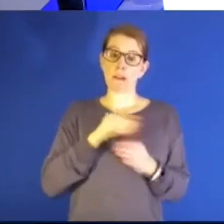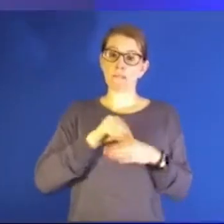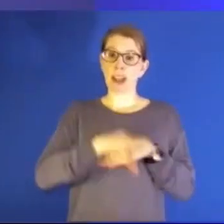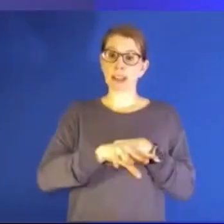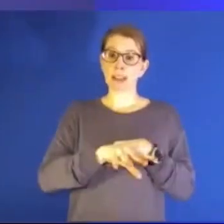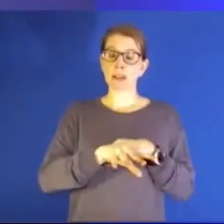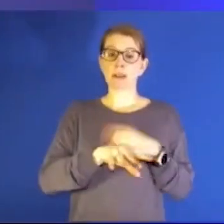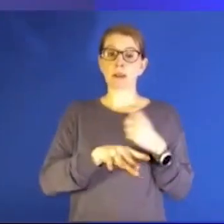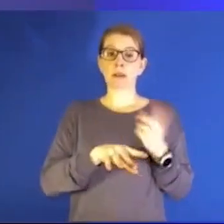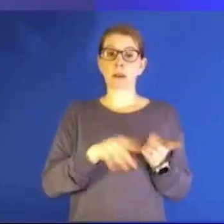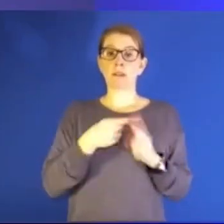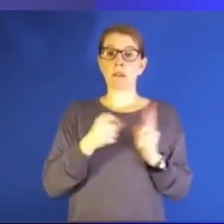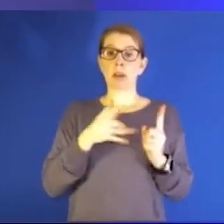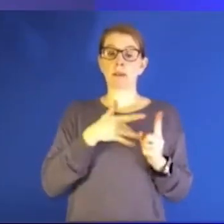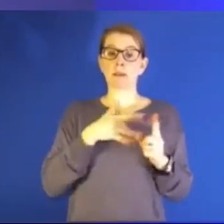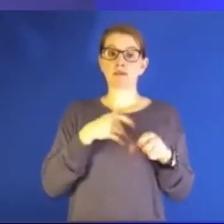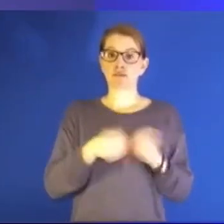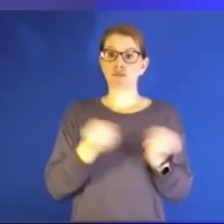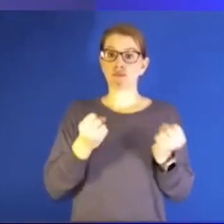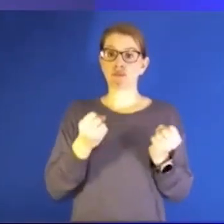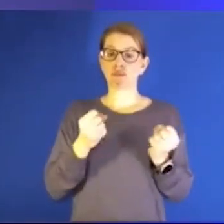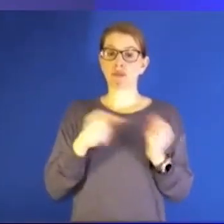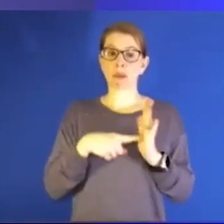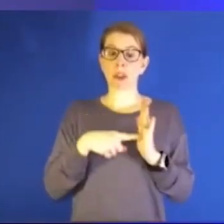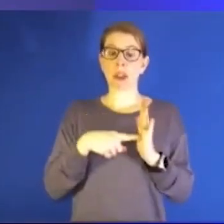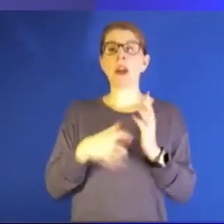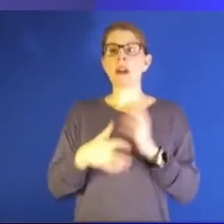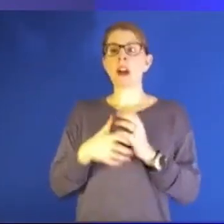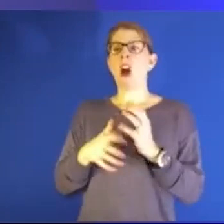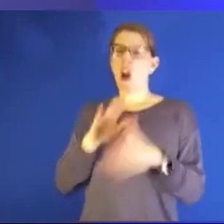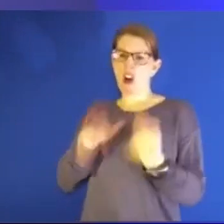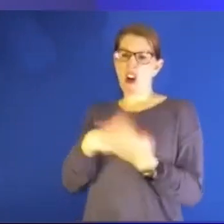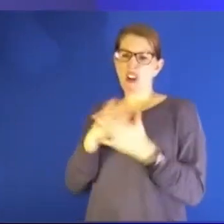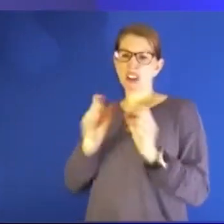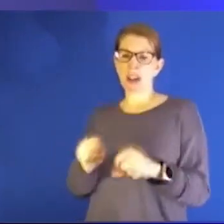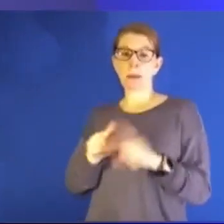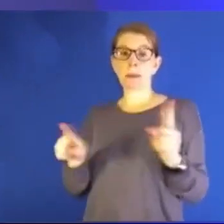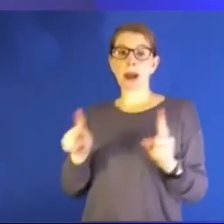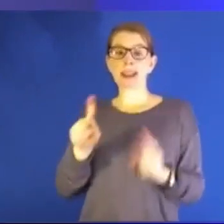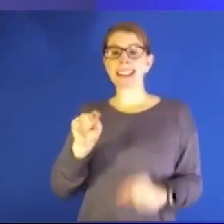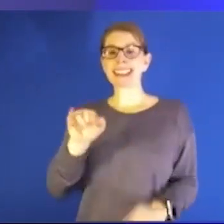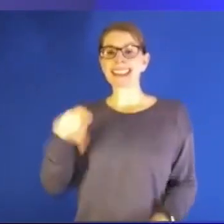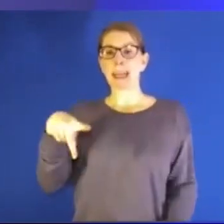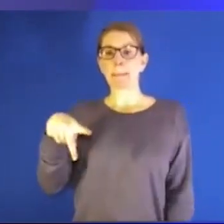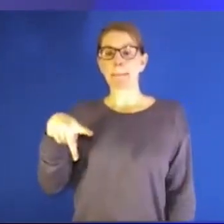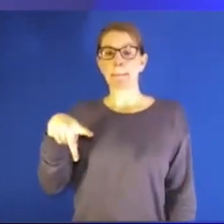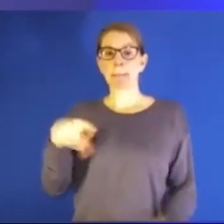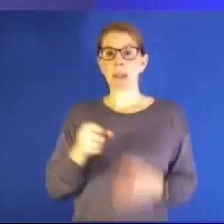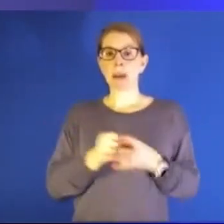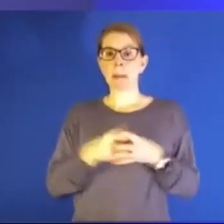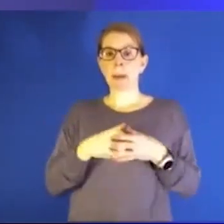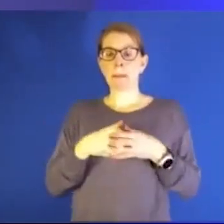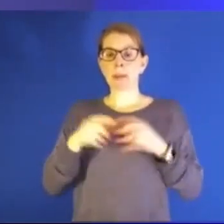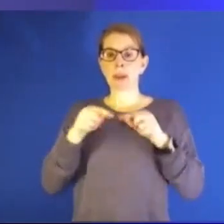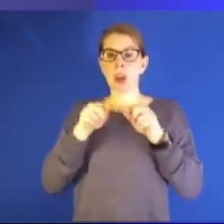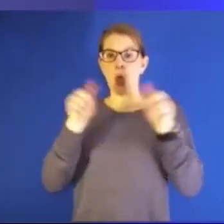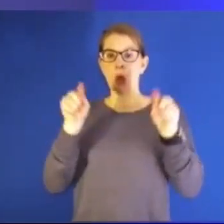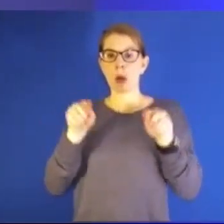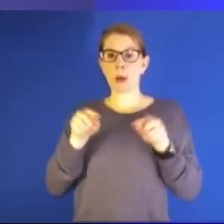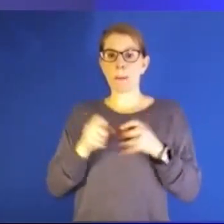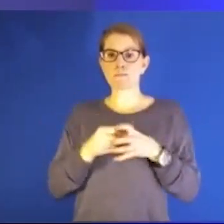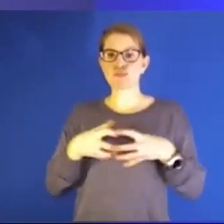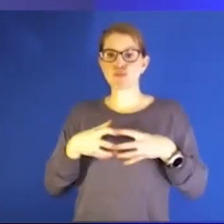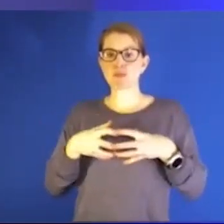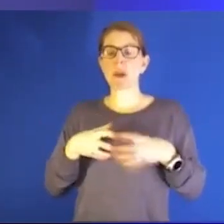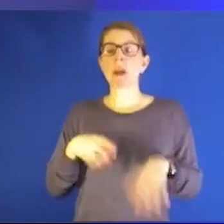all parts of the heart can be affected, but most classic is the tip of the heart that balloons out. One of the problems with